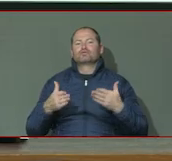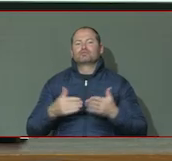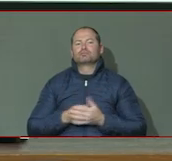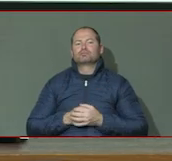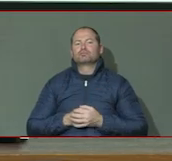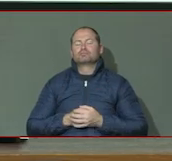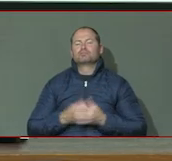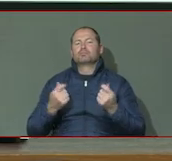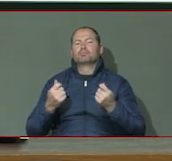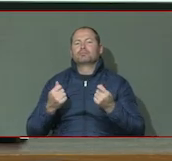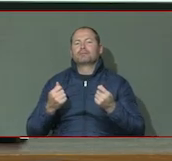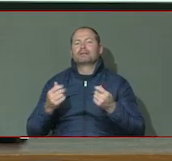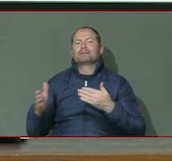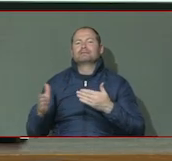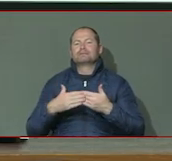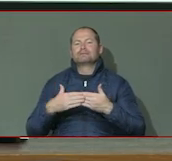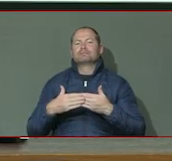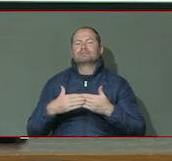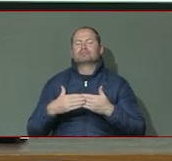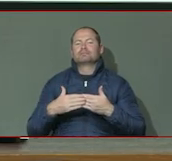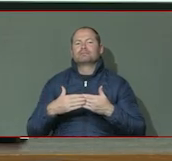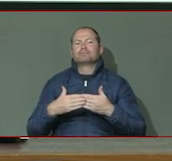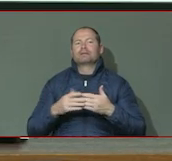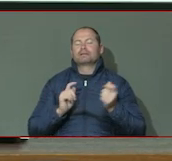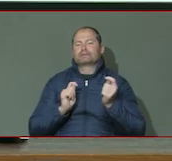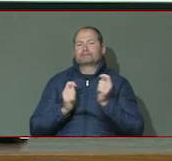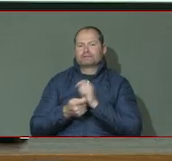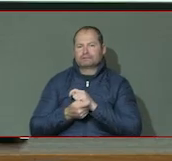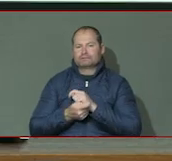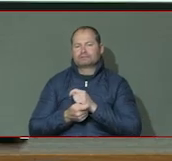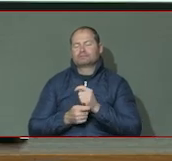cash at the end, and our change.